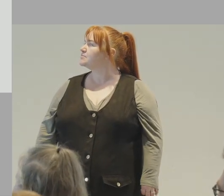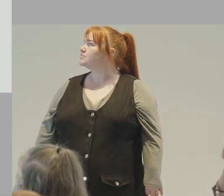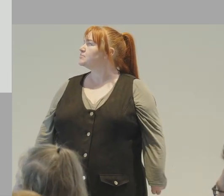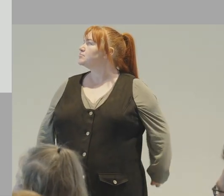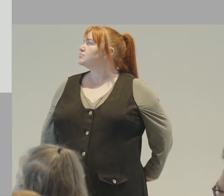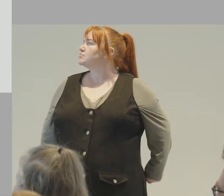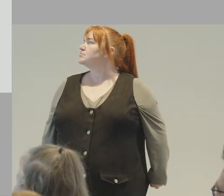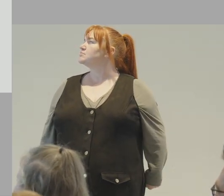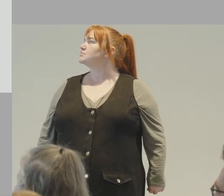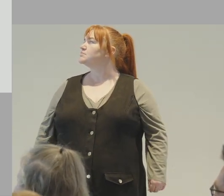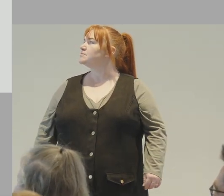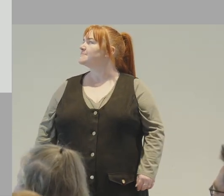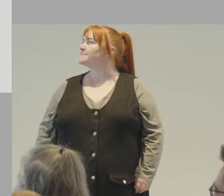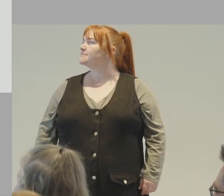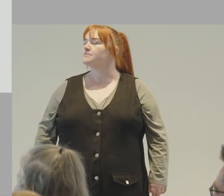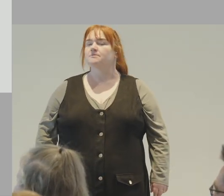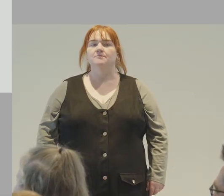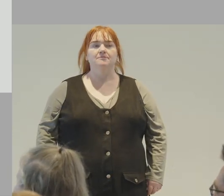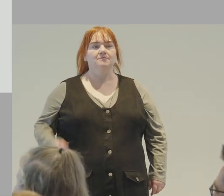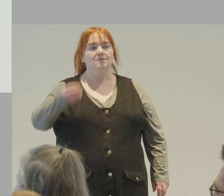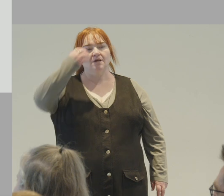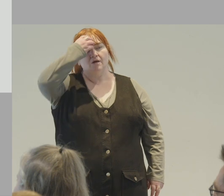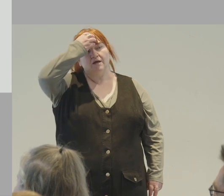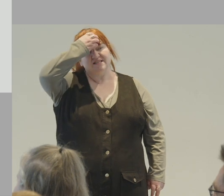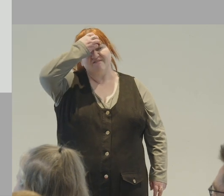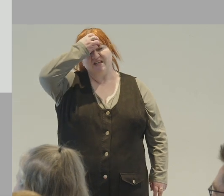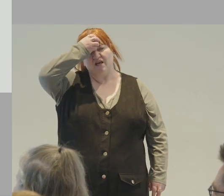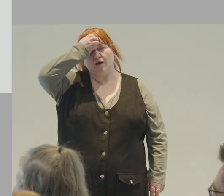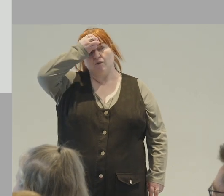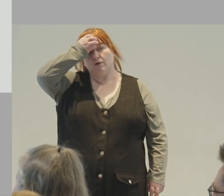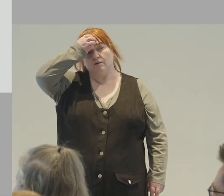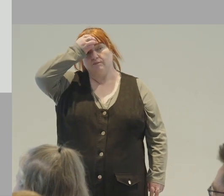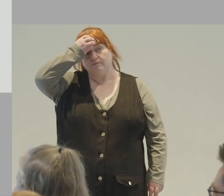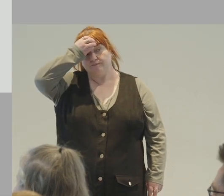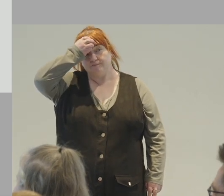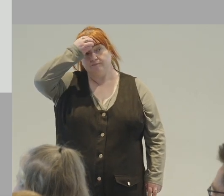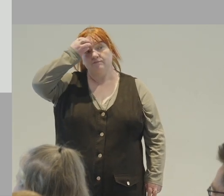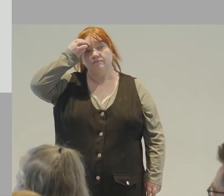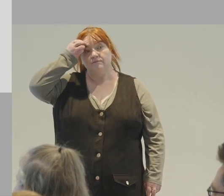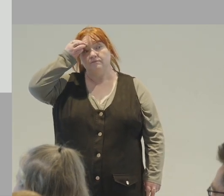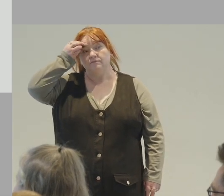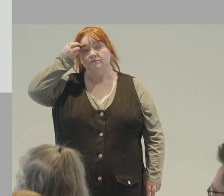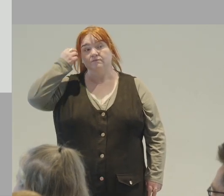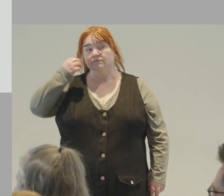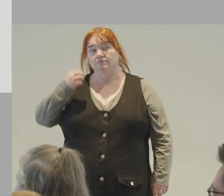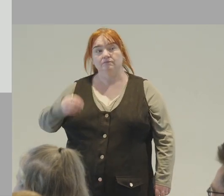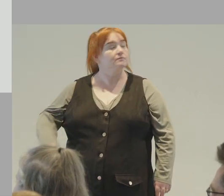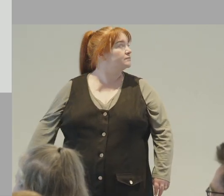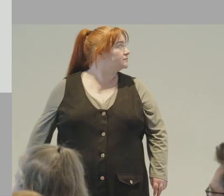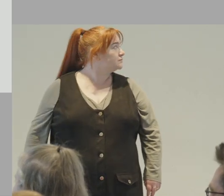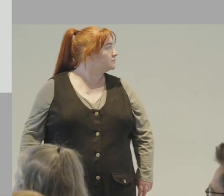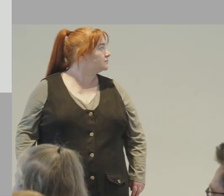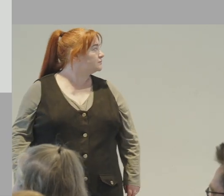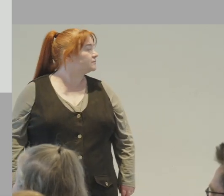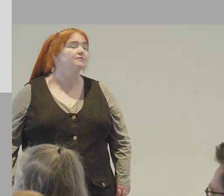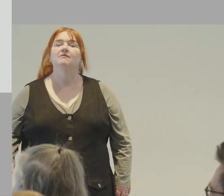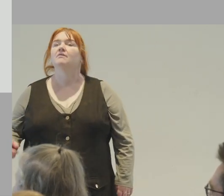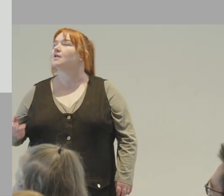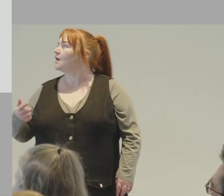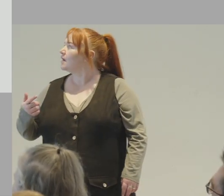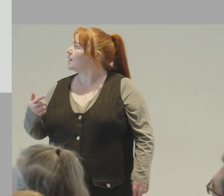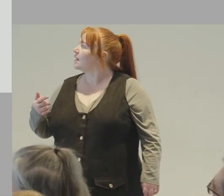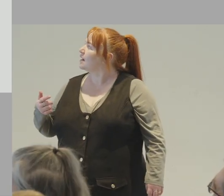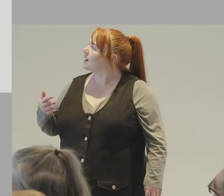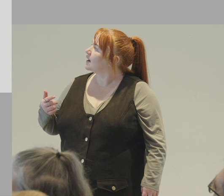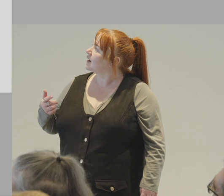I've been told to point at the PowerPoint sometimes because we're taking B-roll in the room, so it needs to look like I'm